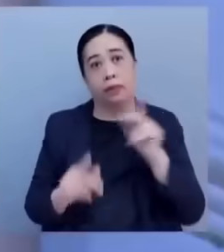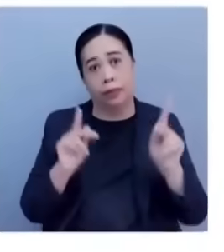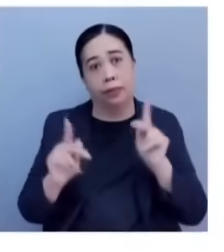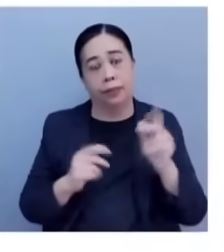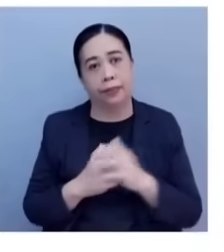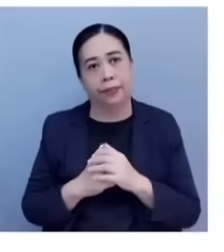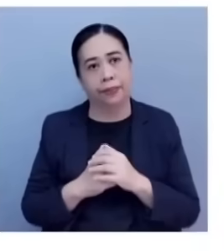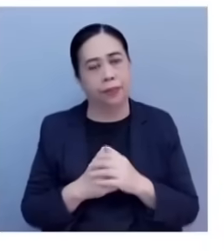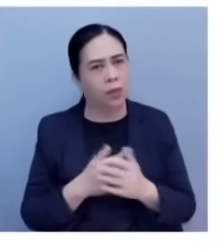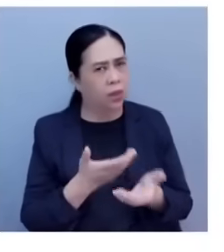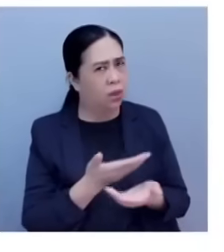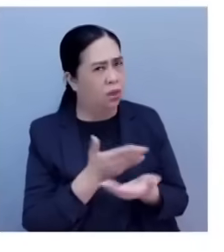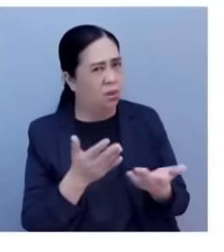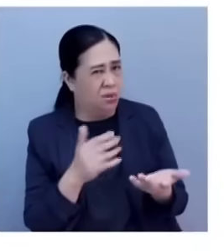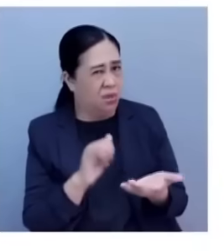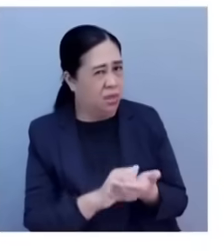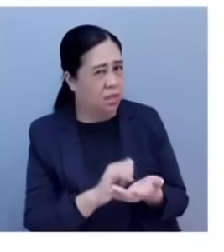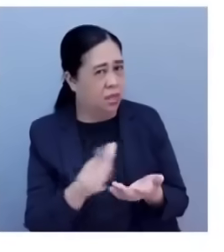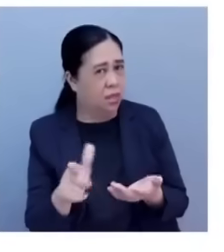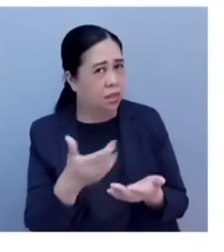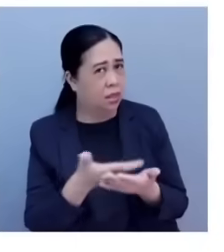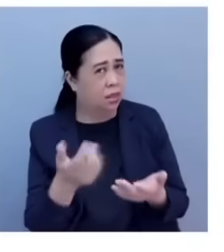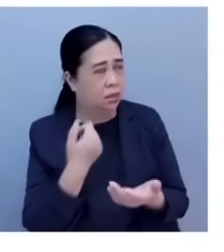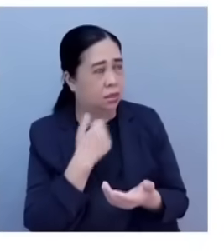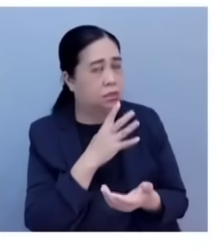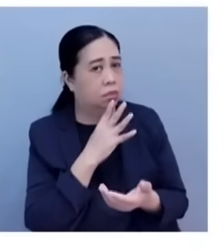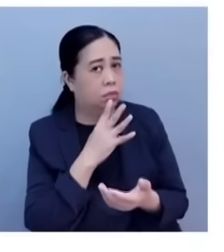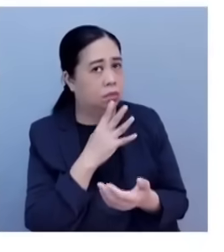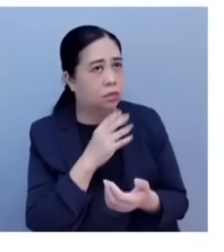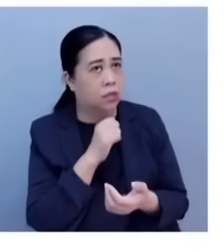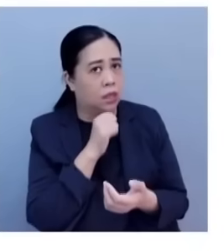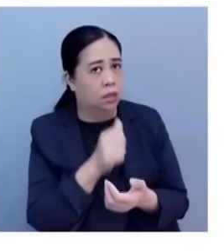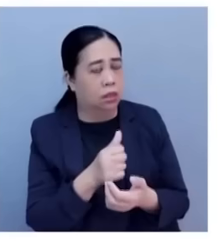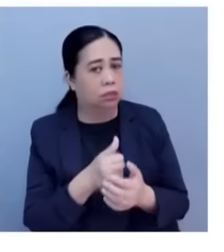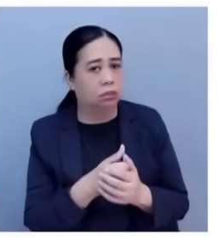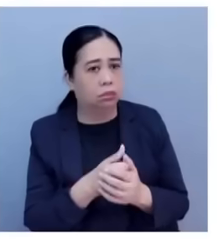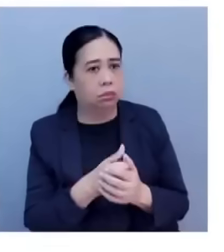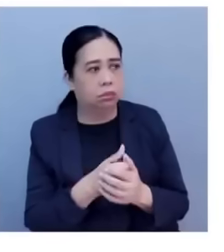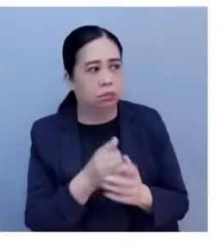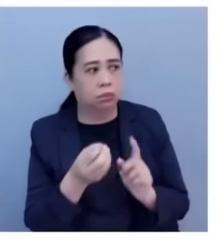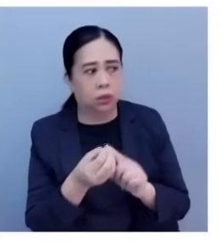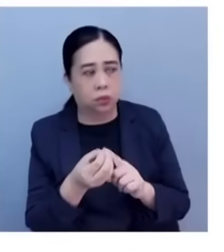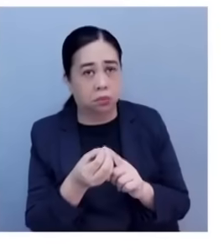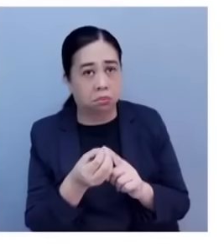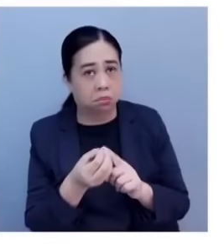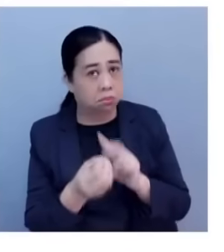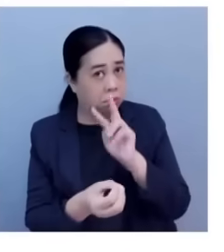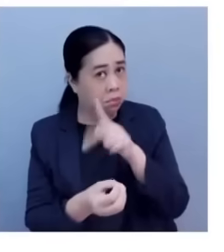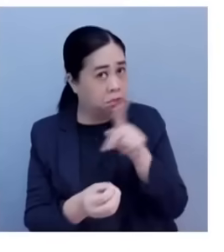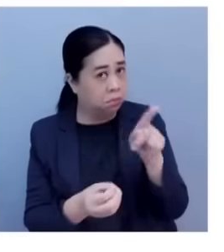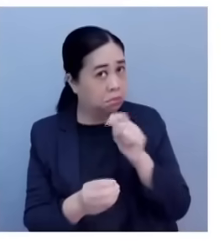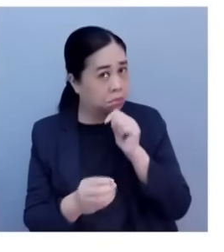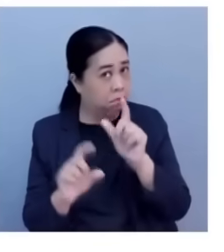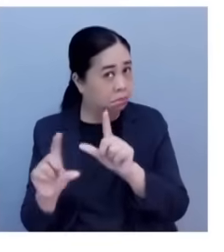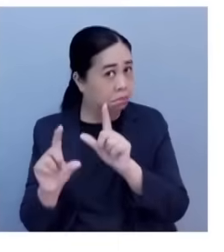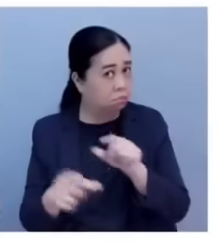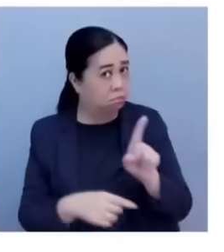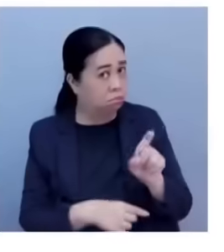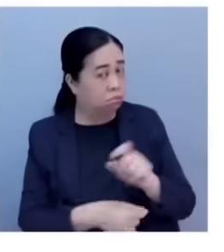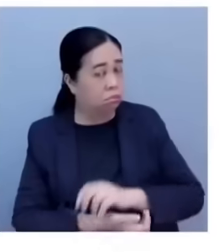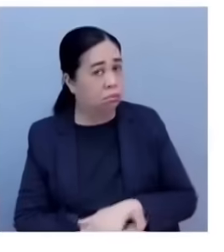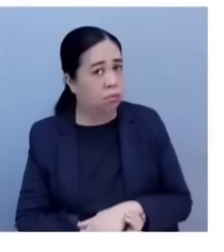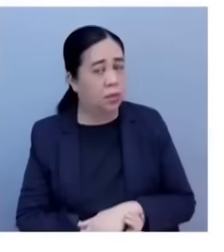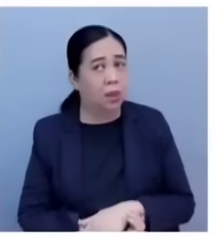Gutierrez, is it all those things that you mentioned, and not about the Vice President herself?